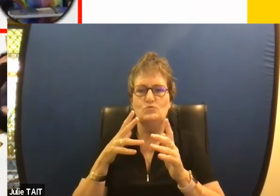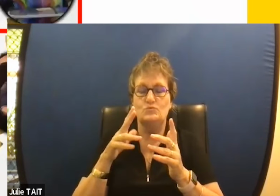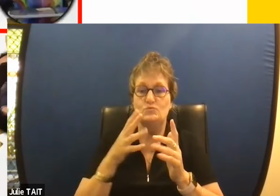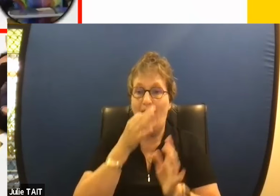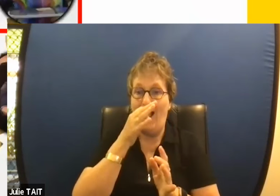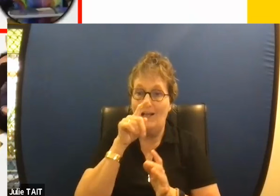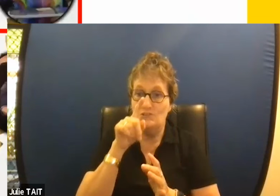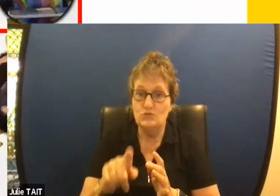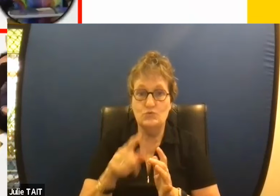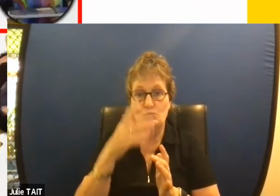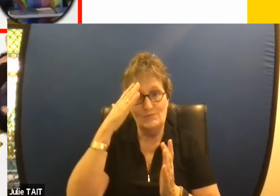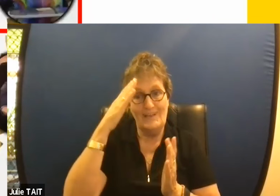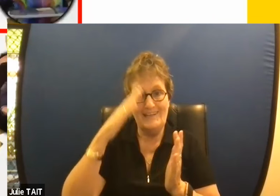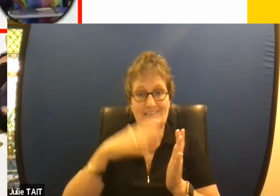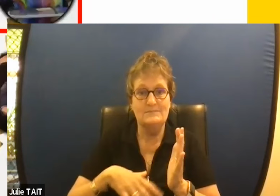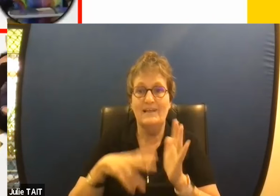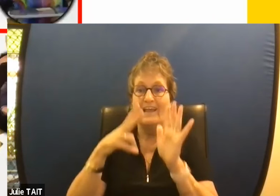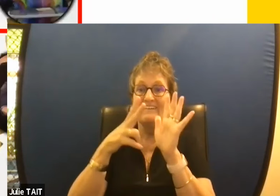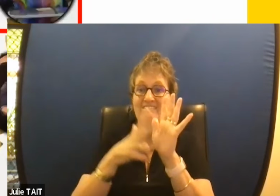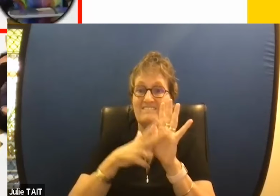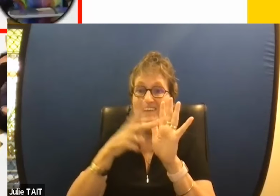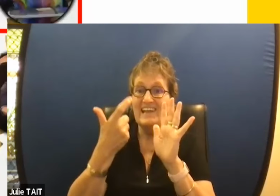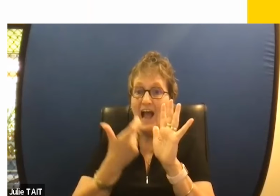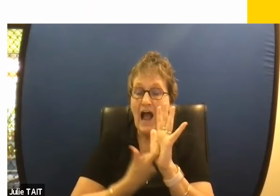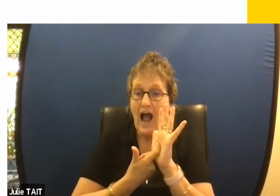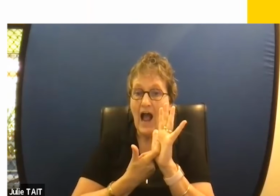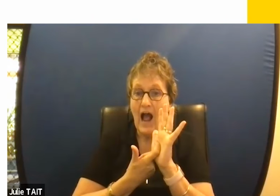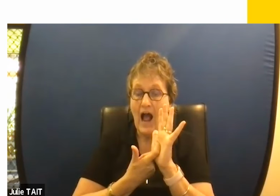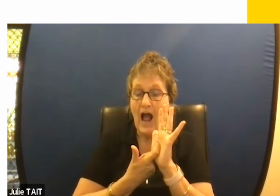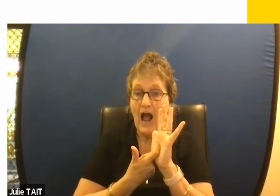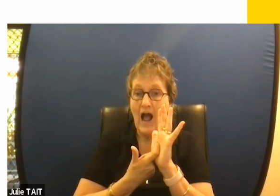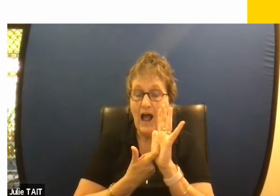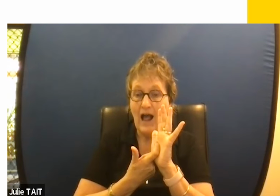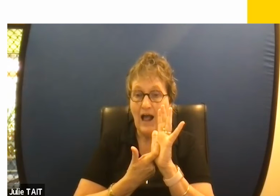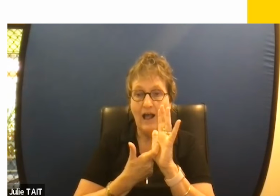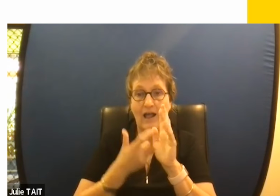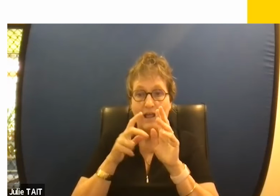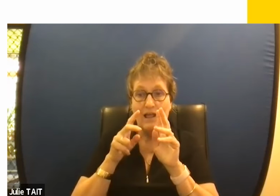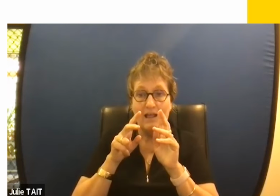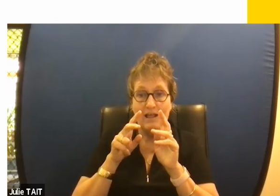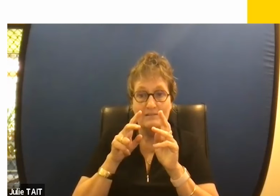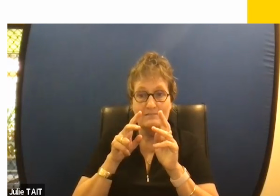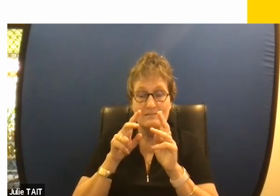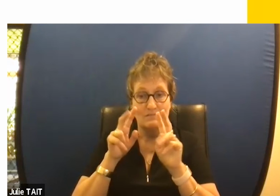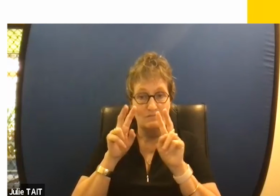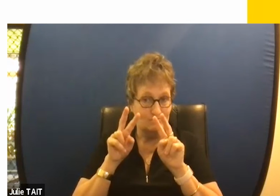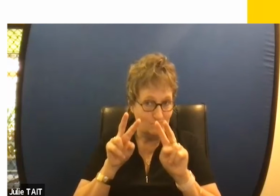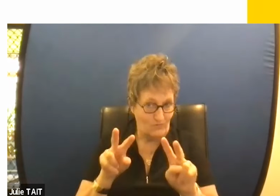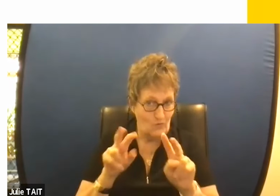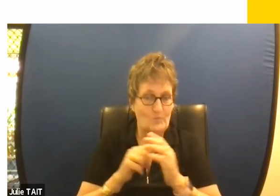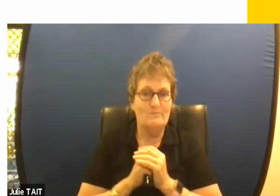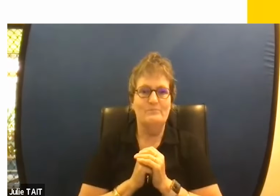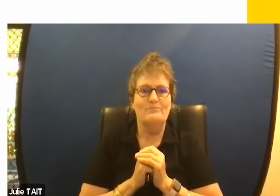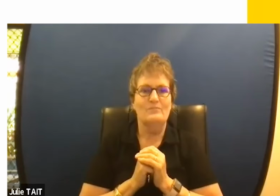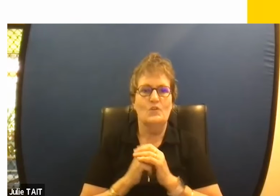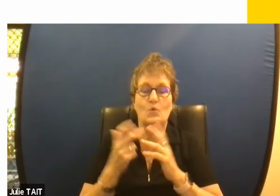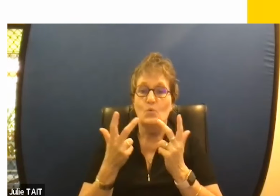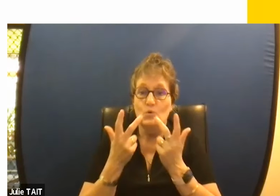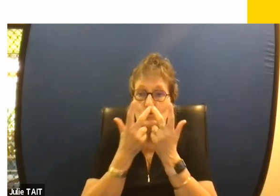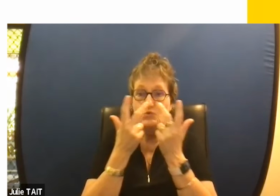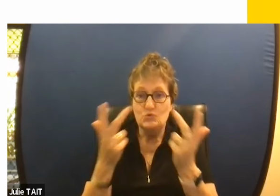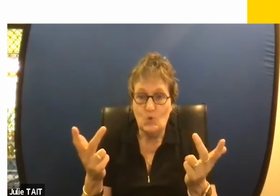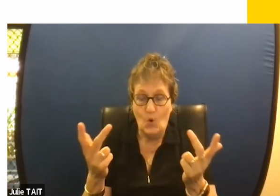to experience the virtual reality video version. And from the we are